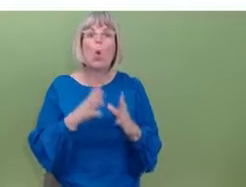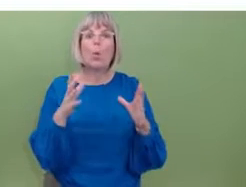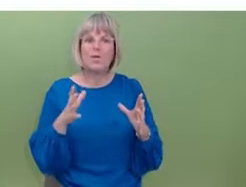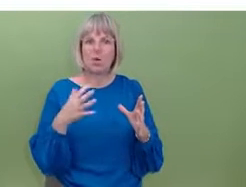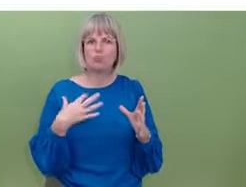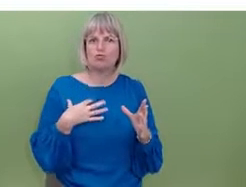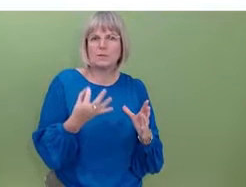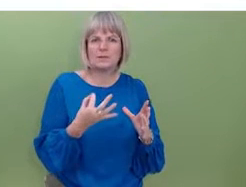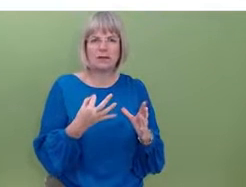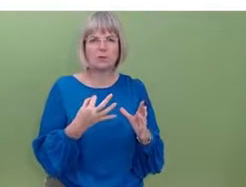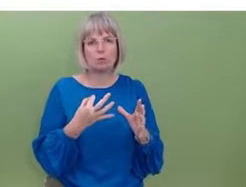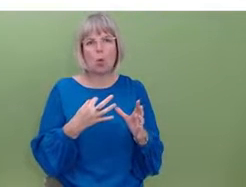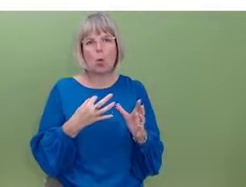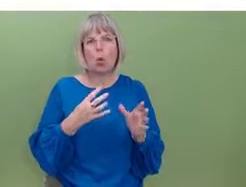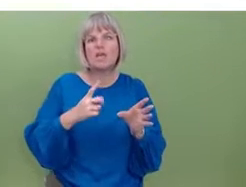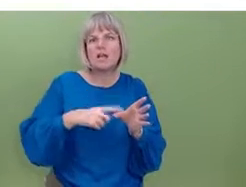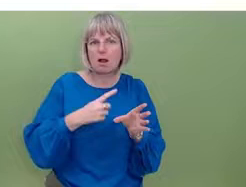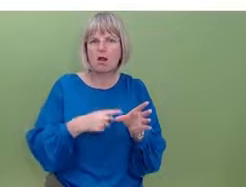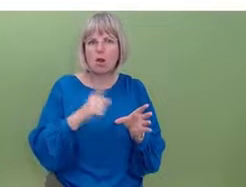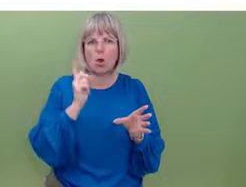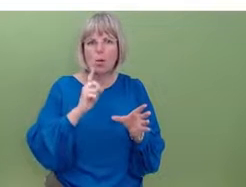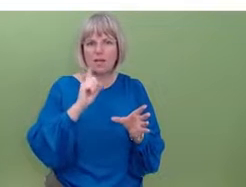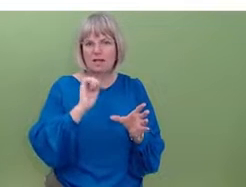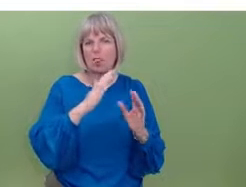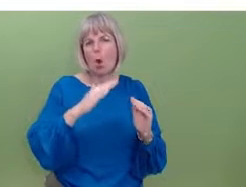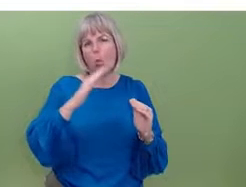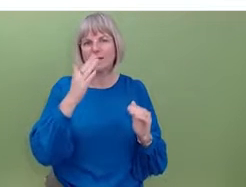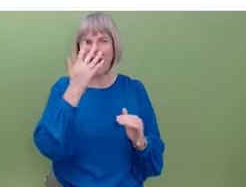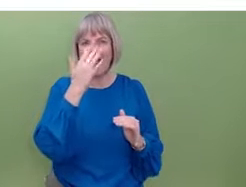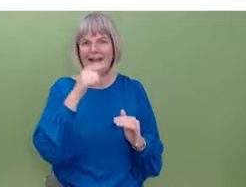young women is to be noted.